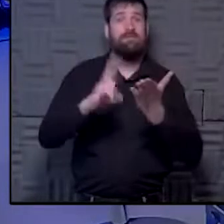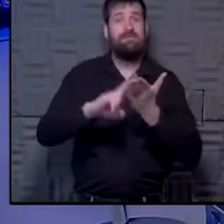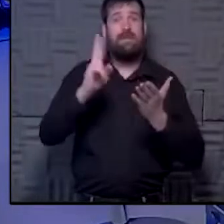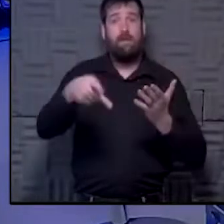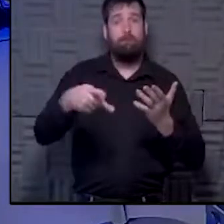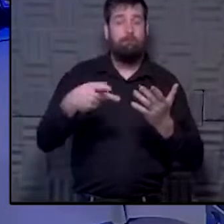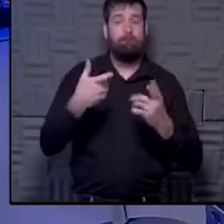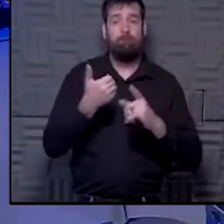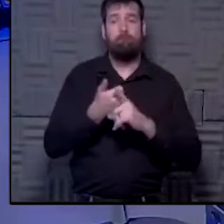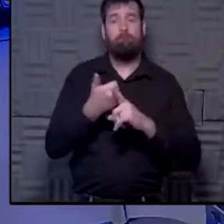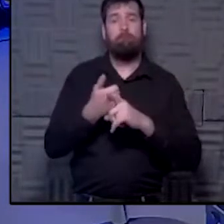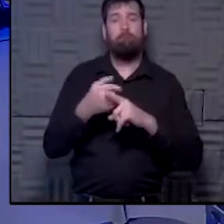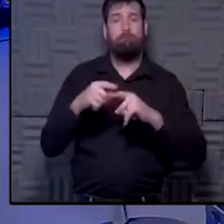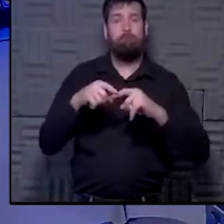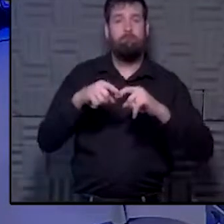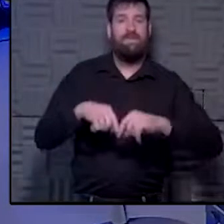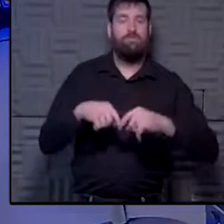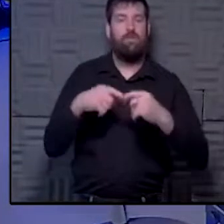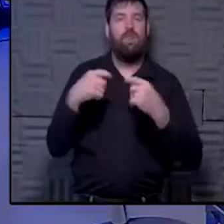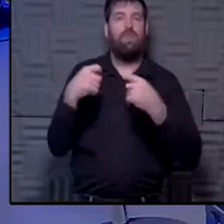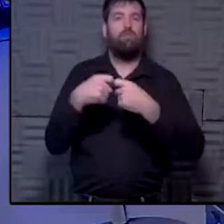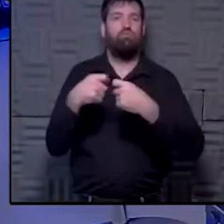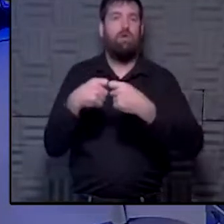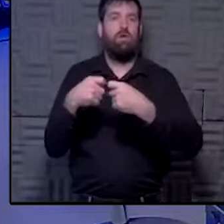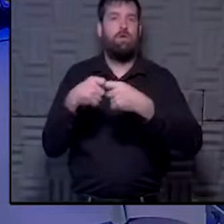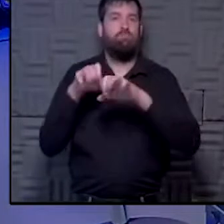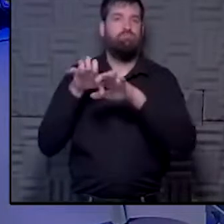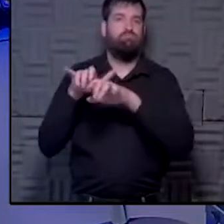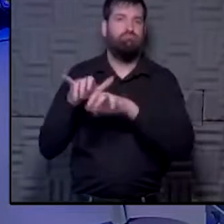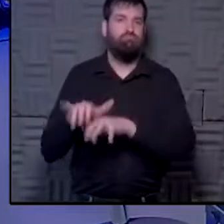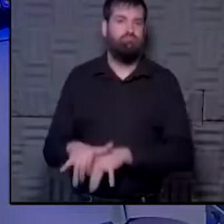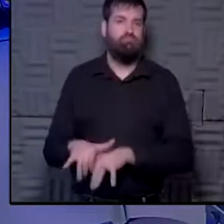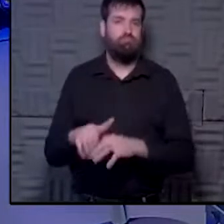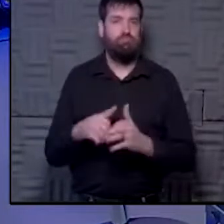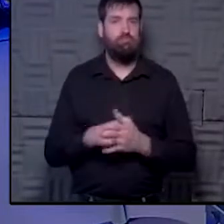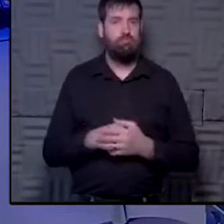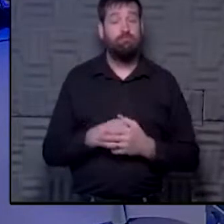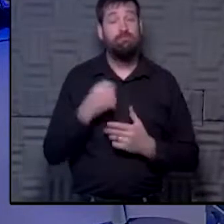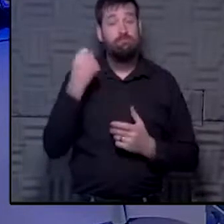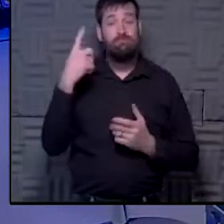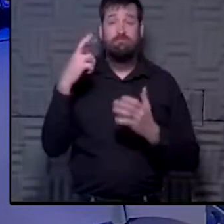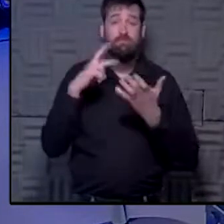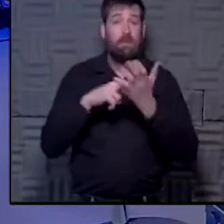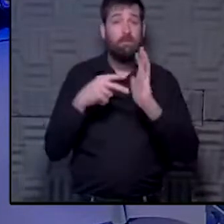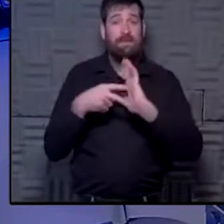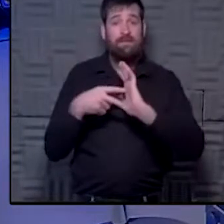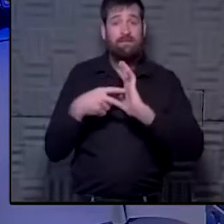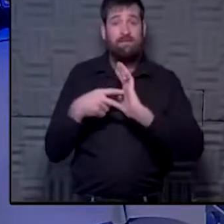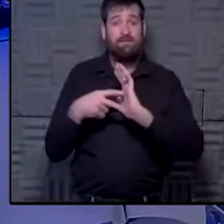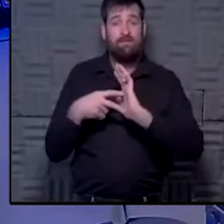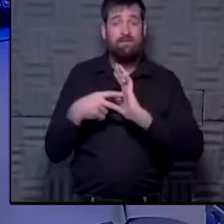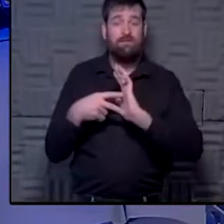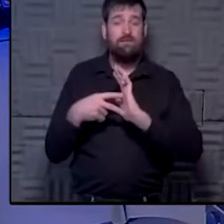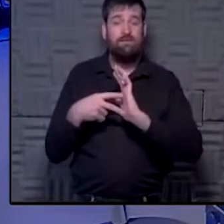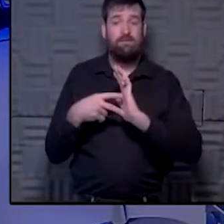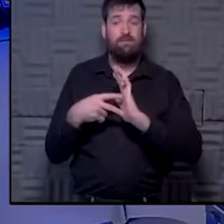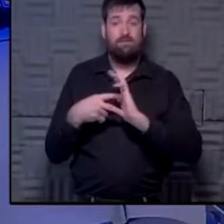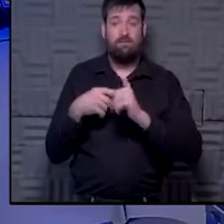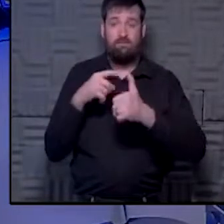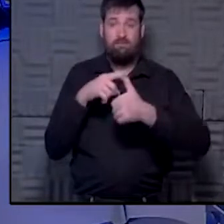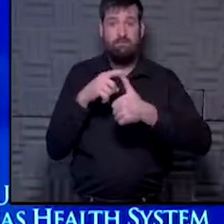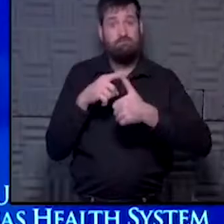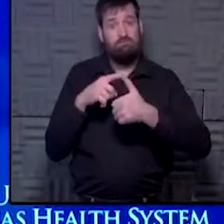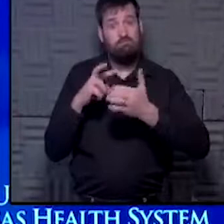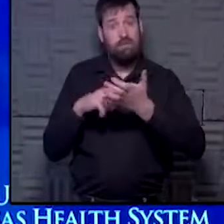areas relies on an electronic approach. And so by doing that, you automatically select for people who, A, have